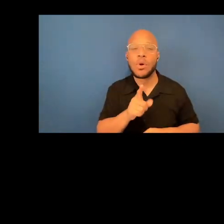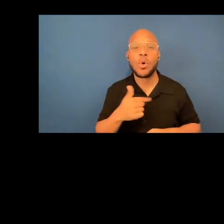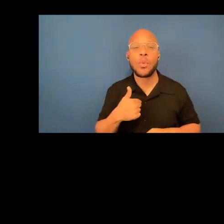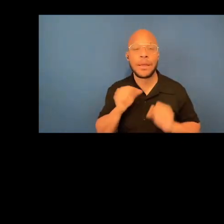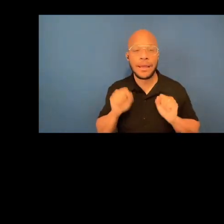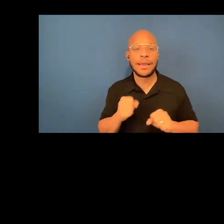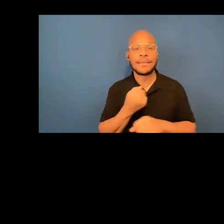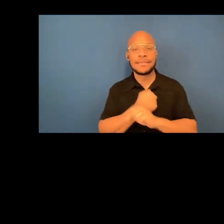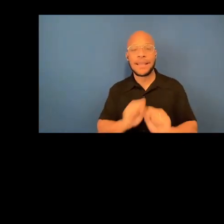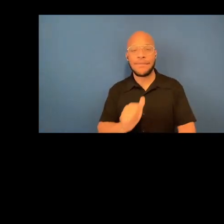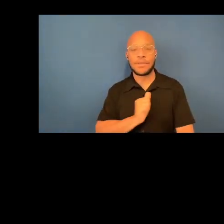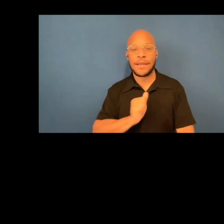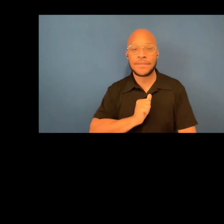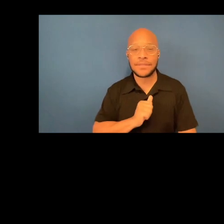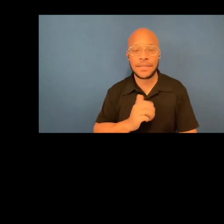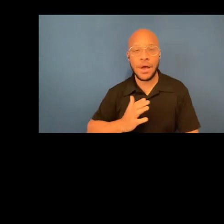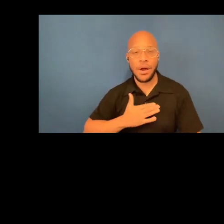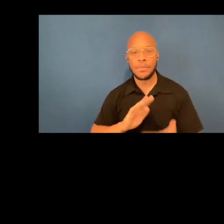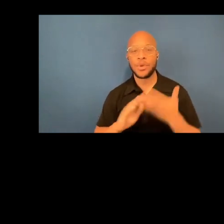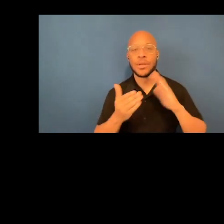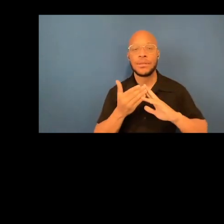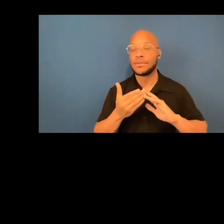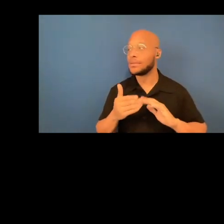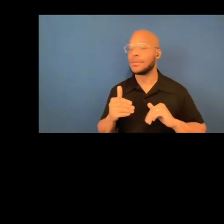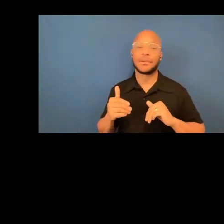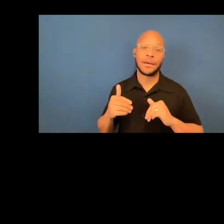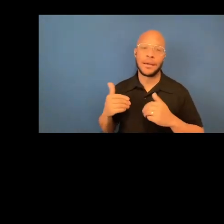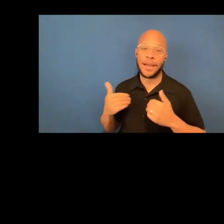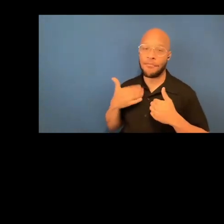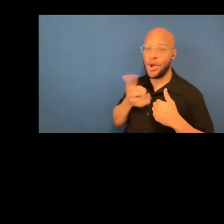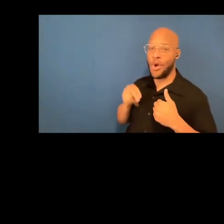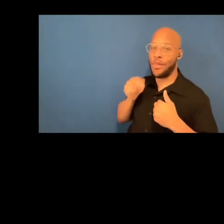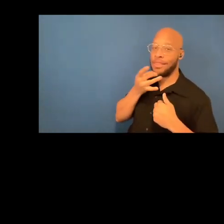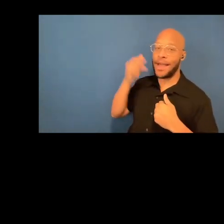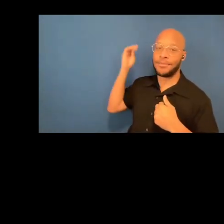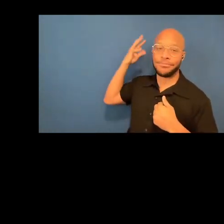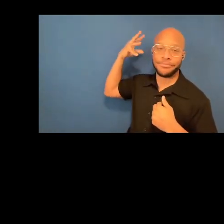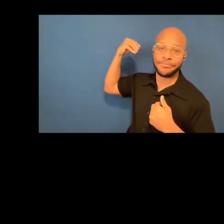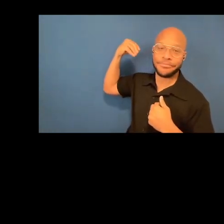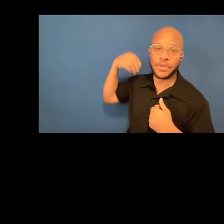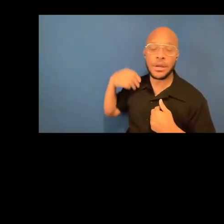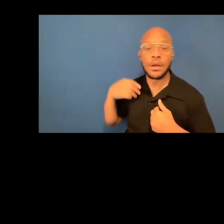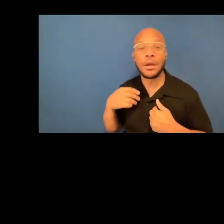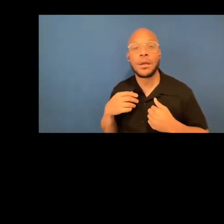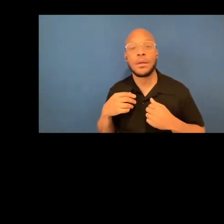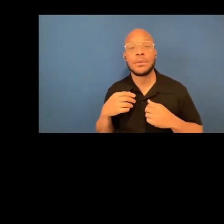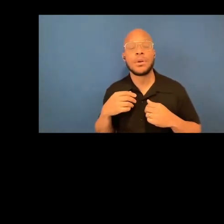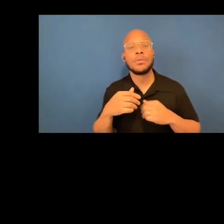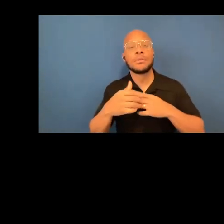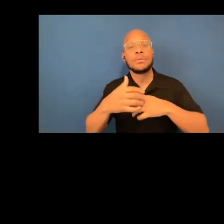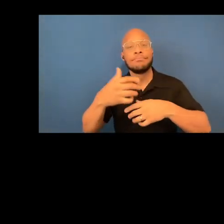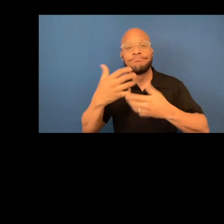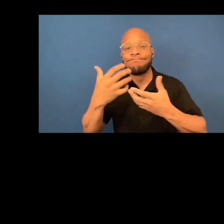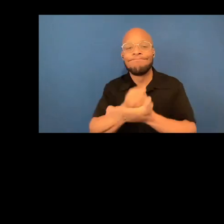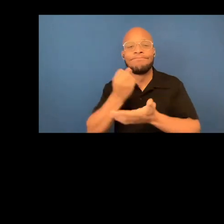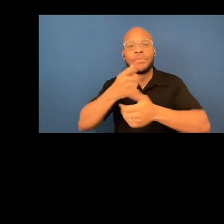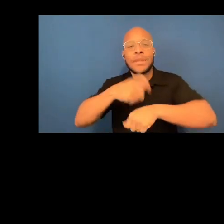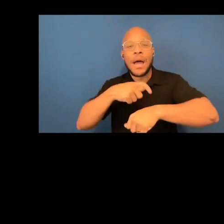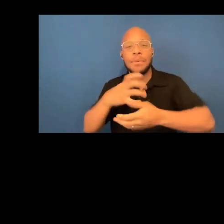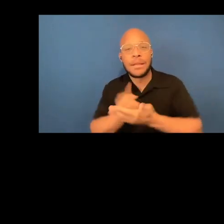by investing in each other. So take this time, take this day to invest in each other. Thank you all very